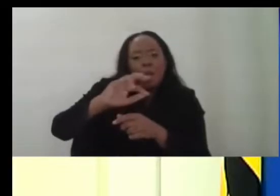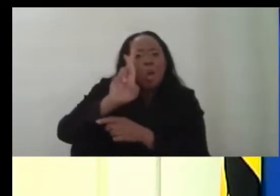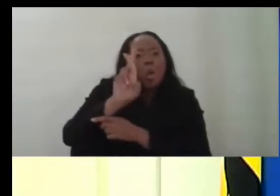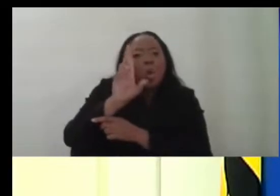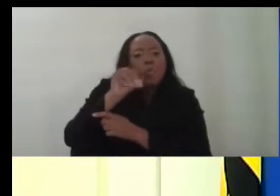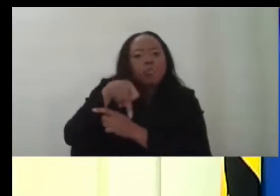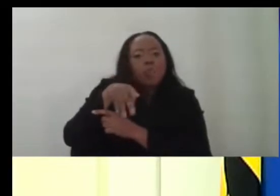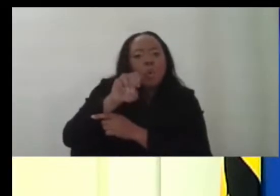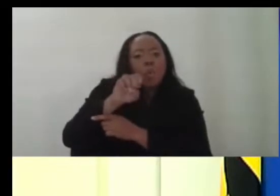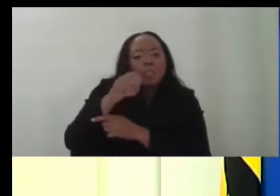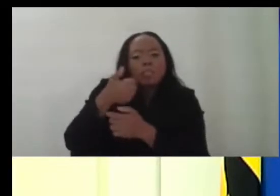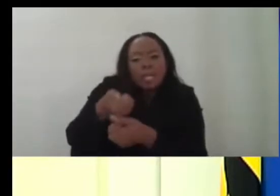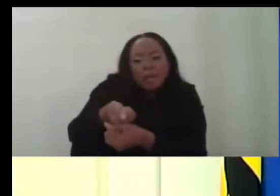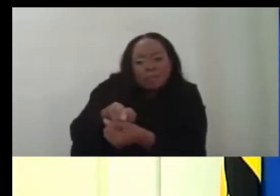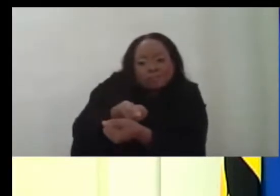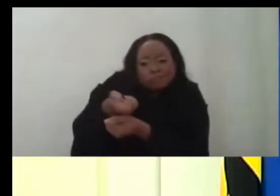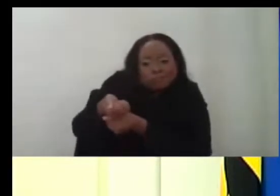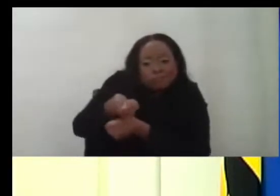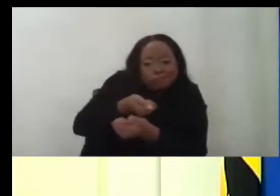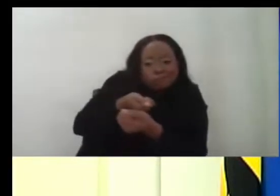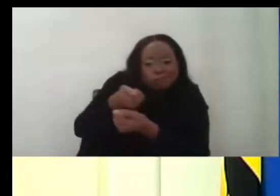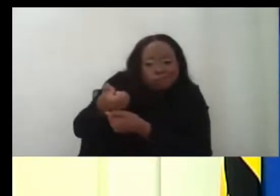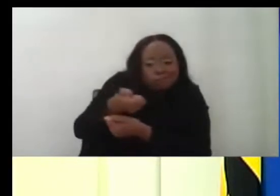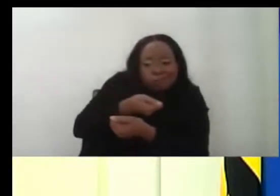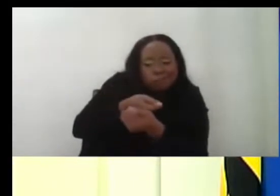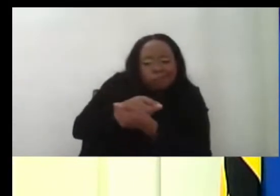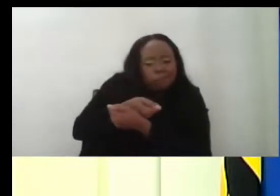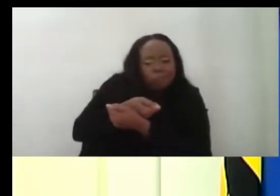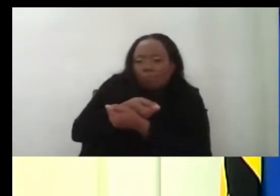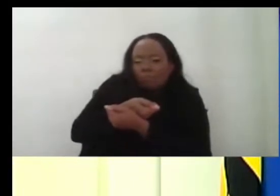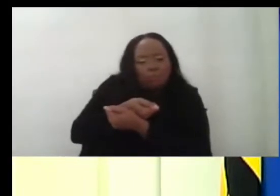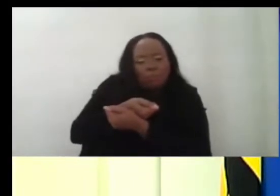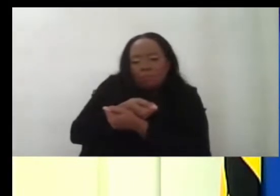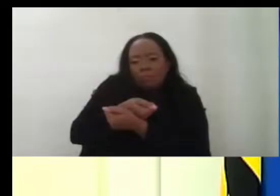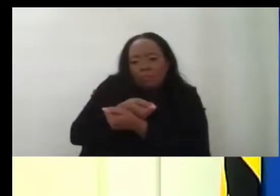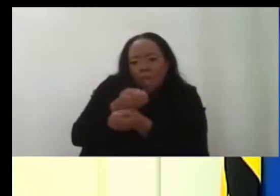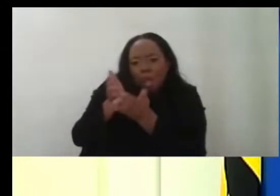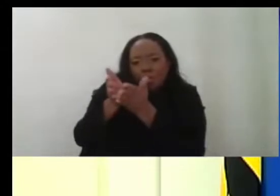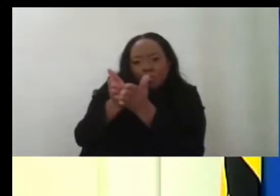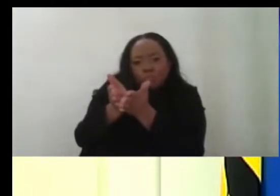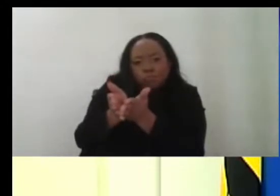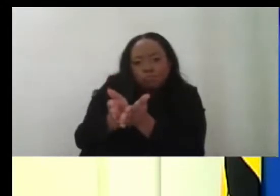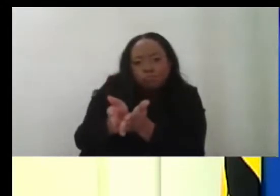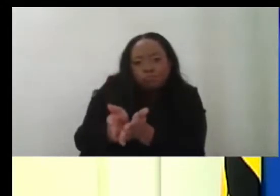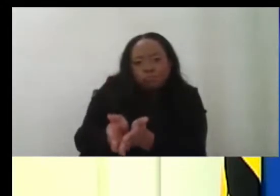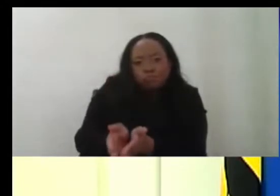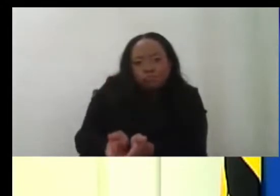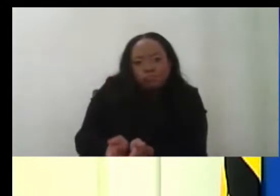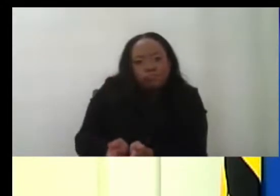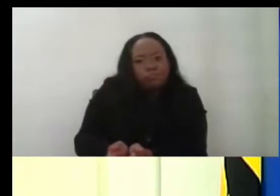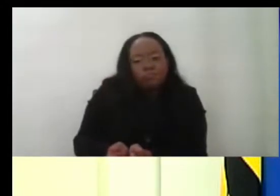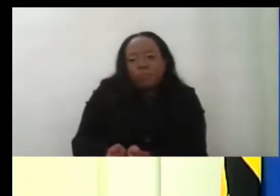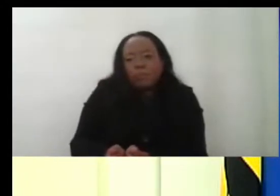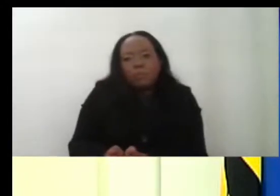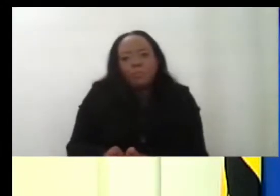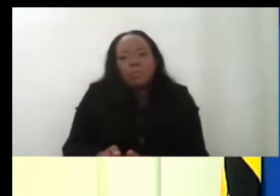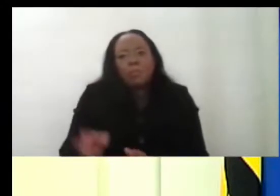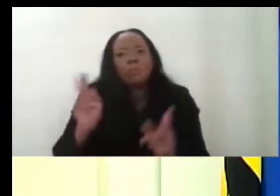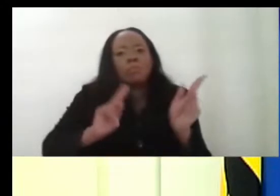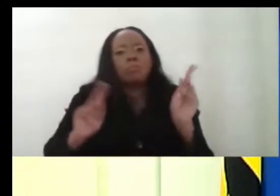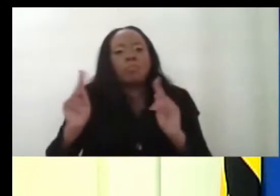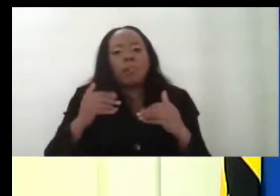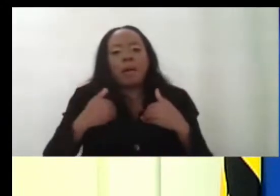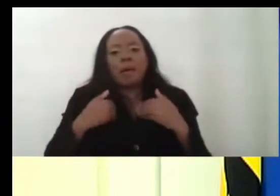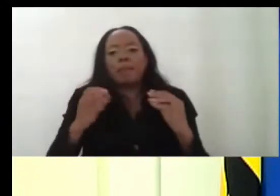Right? That is the image that I take from last year as to how powerless we are against the elements. Any of you who've ever